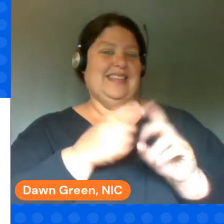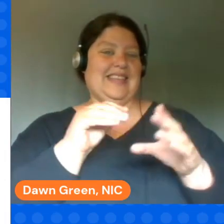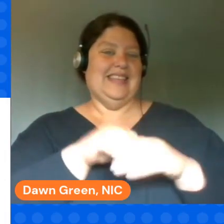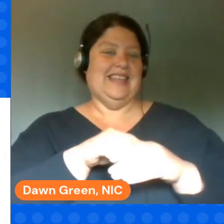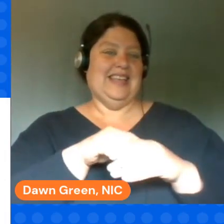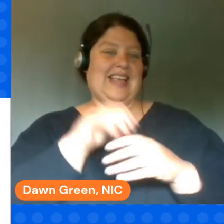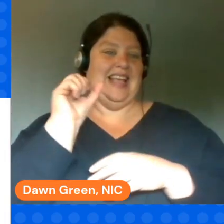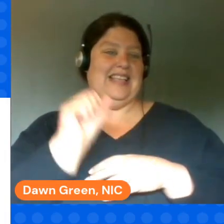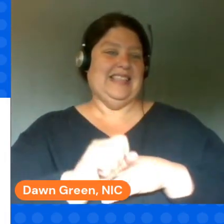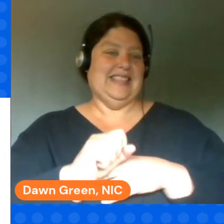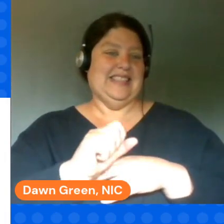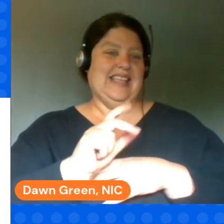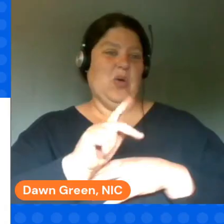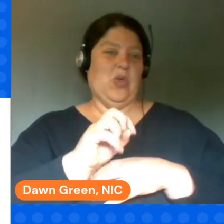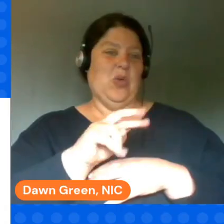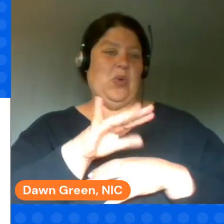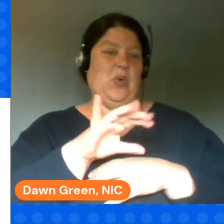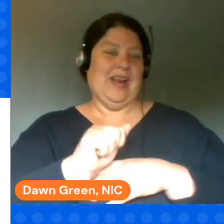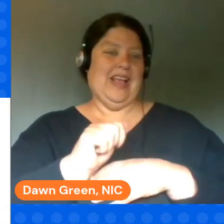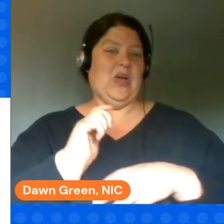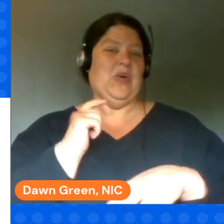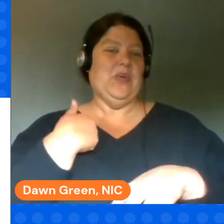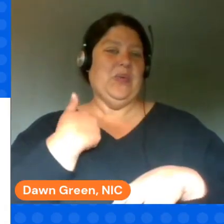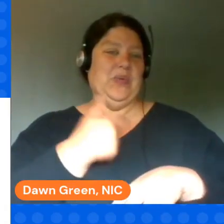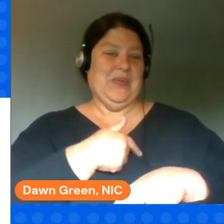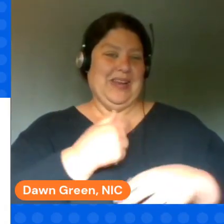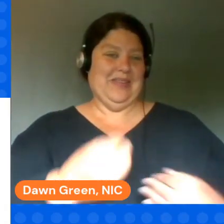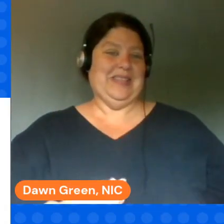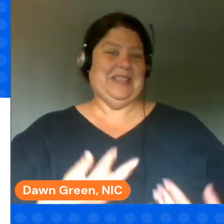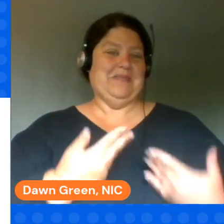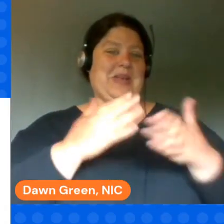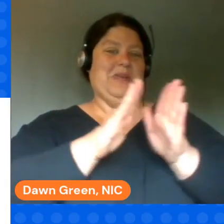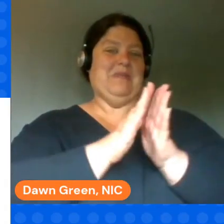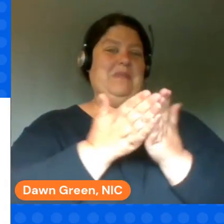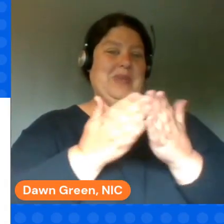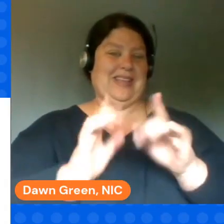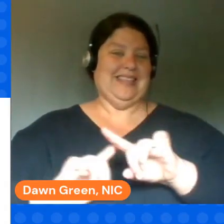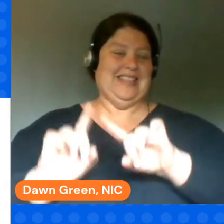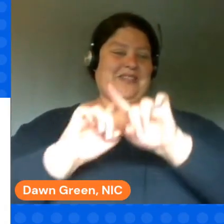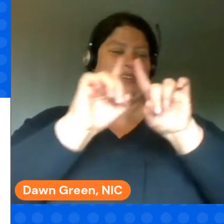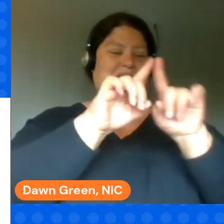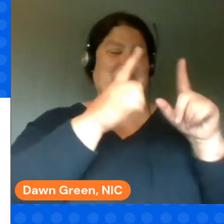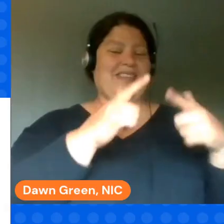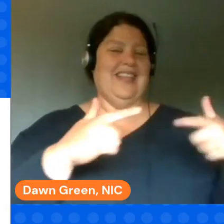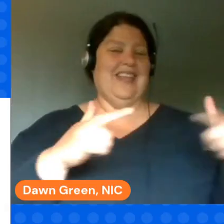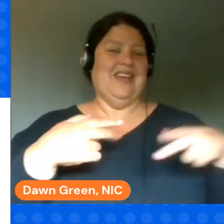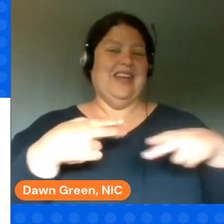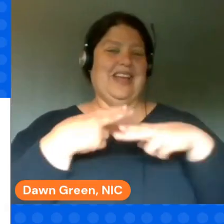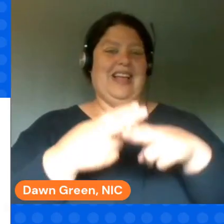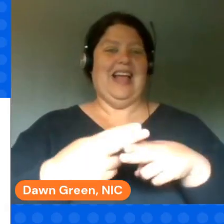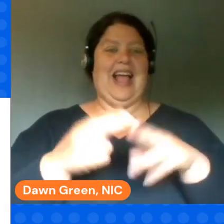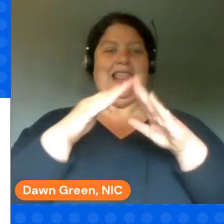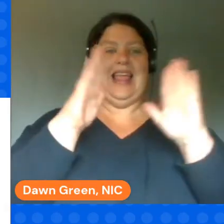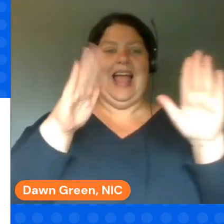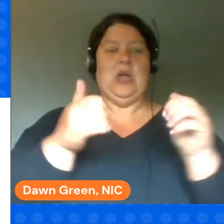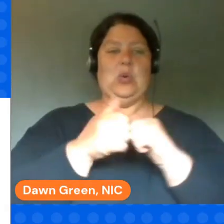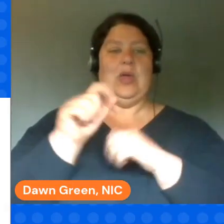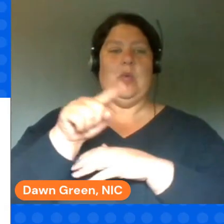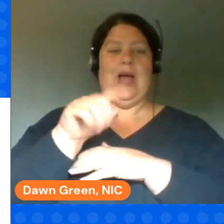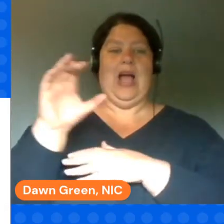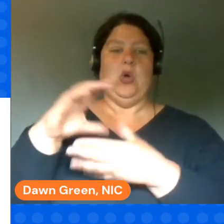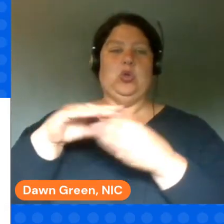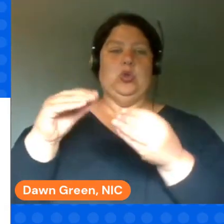Korea Future Lab, and we were inspired by this book that's in many different languages called The House with 100 Stories